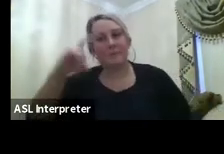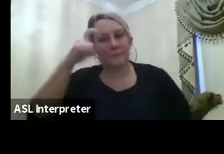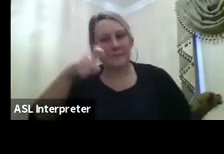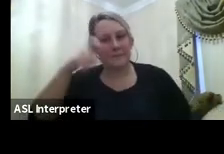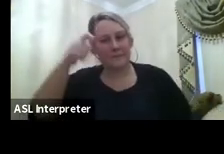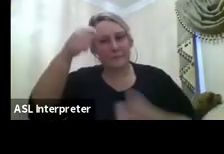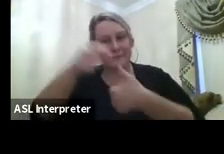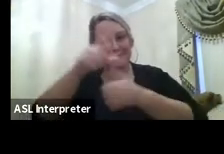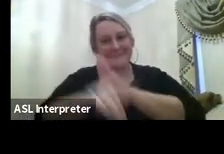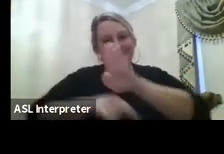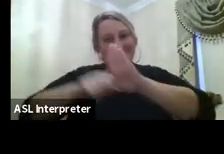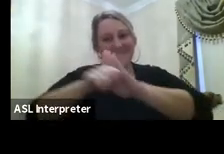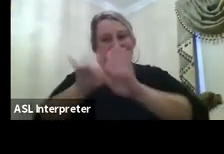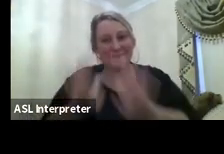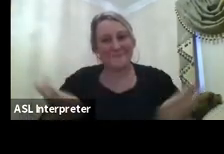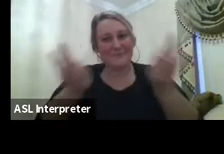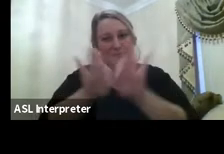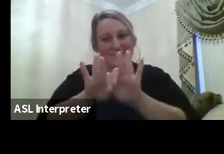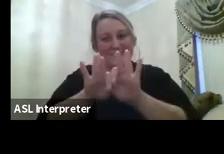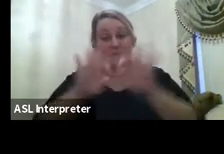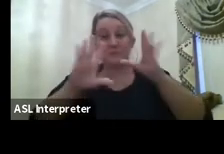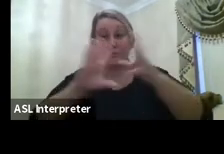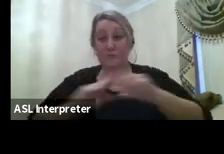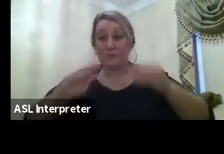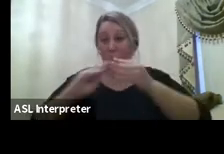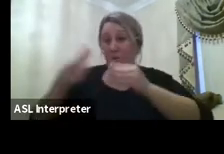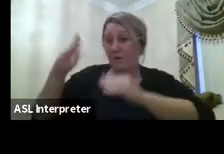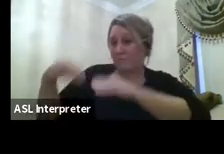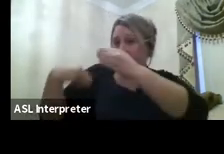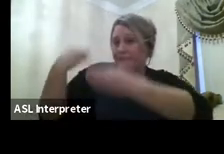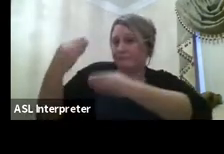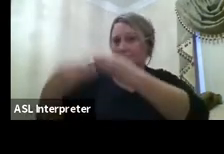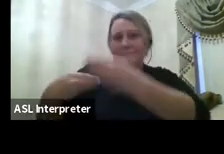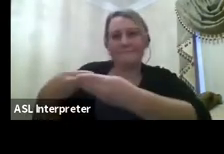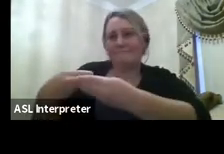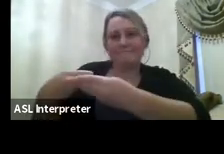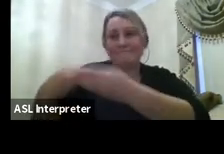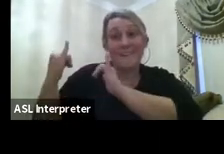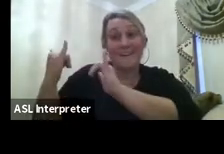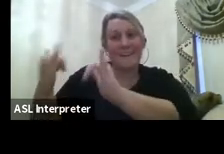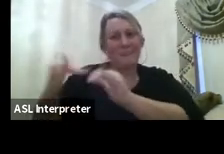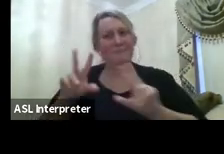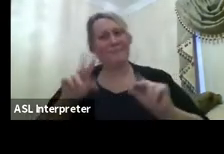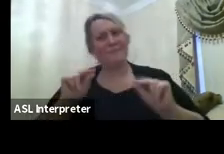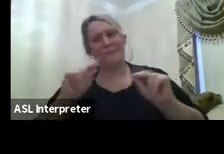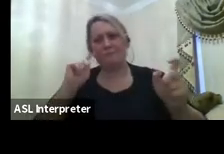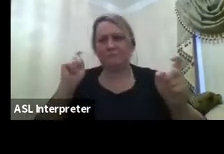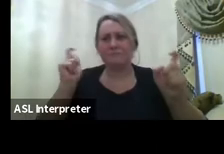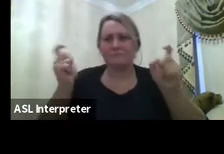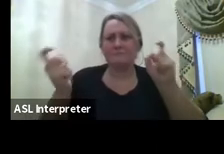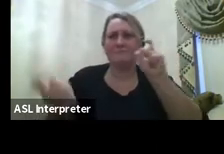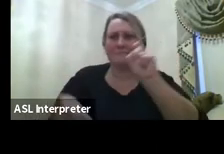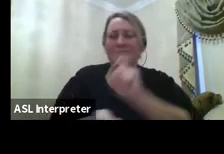both into the visual language that I sought out in terms of these subcultures, but also my own participation